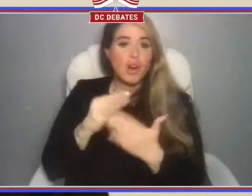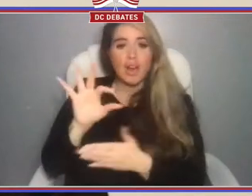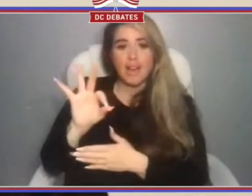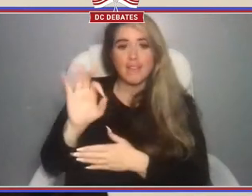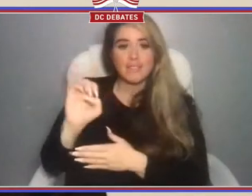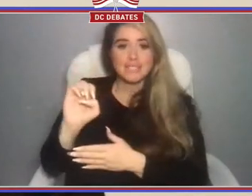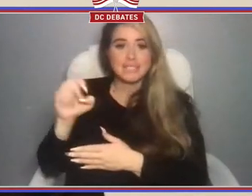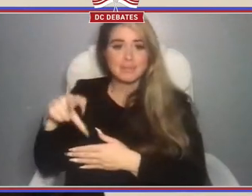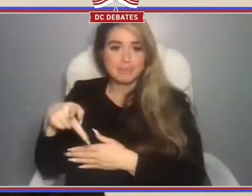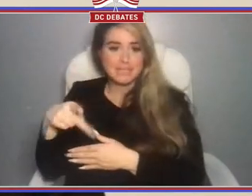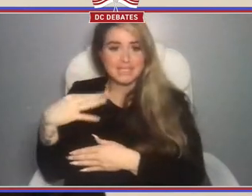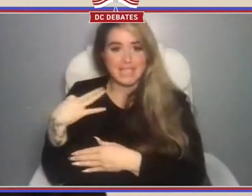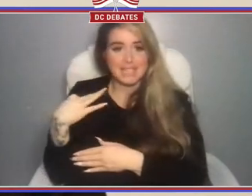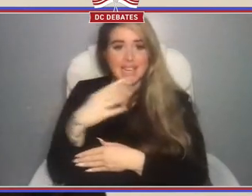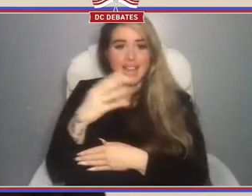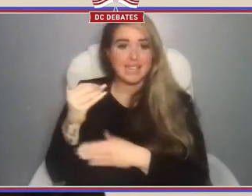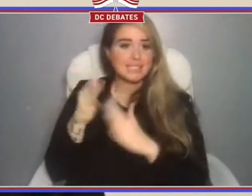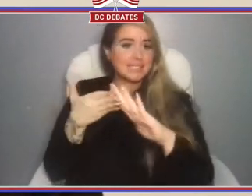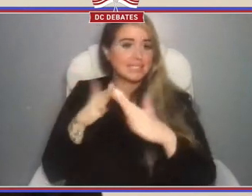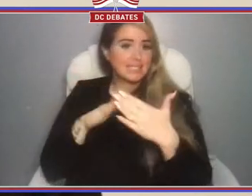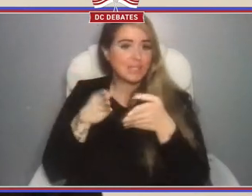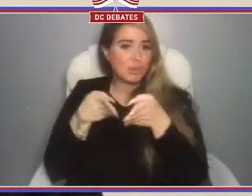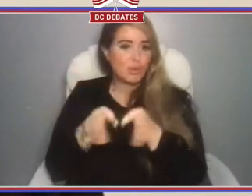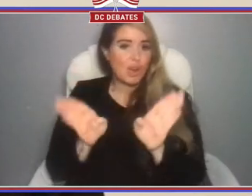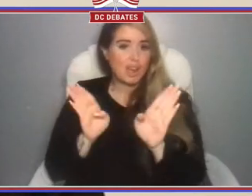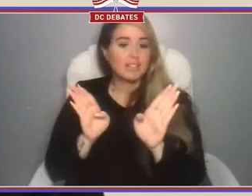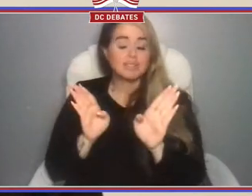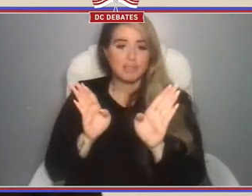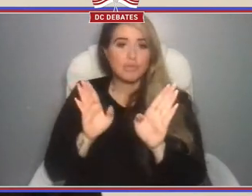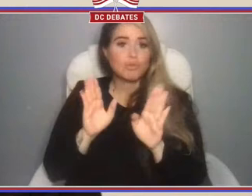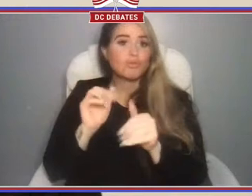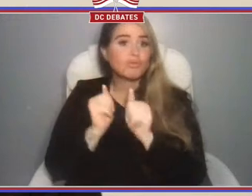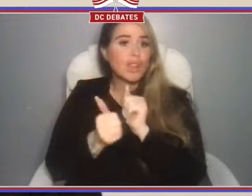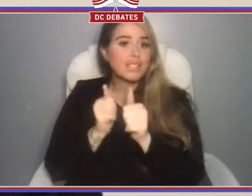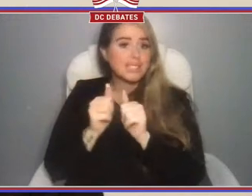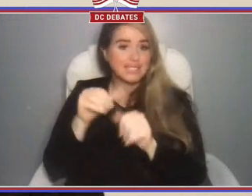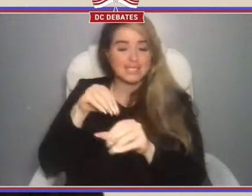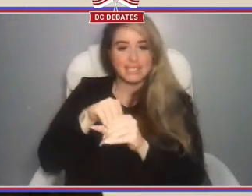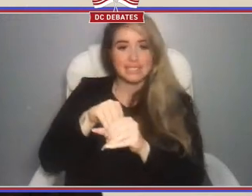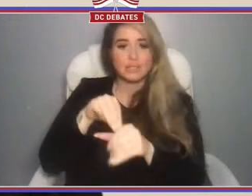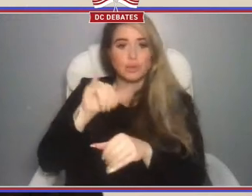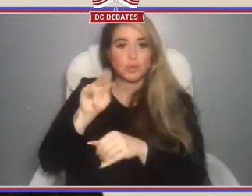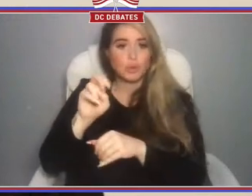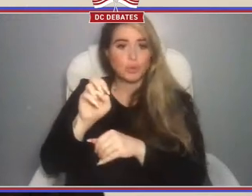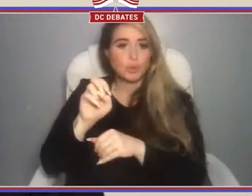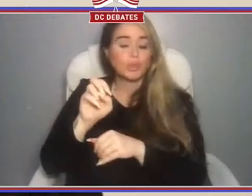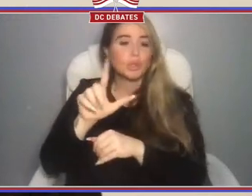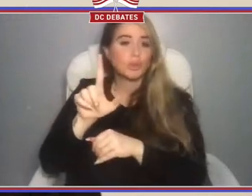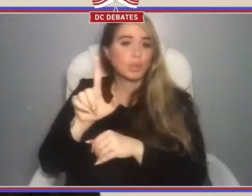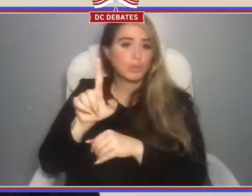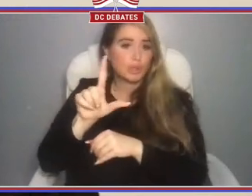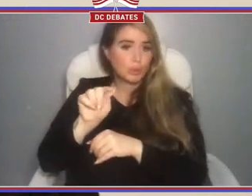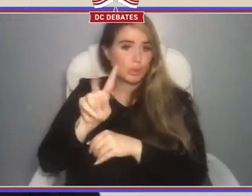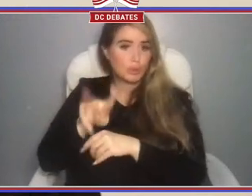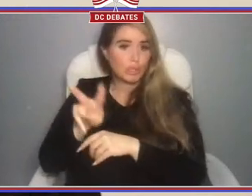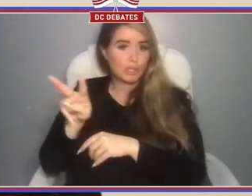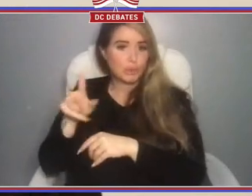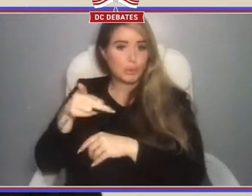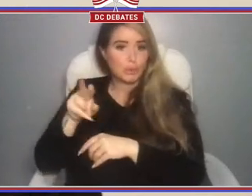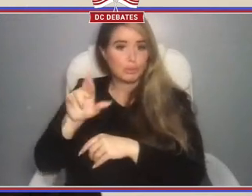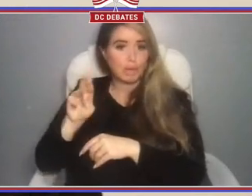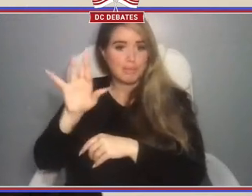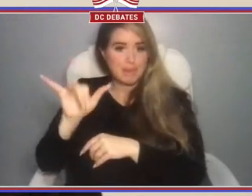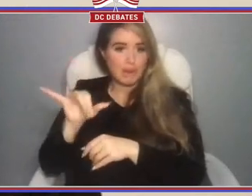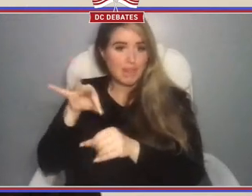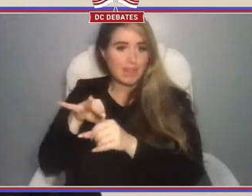in citywide contested races in the June 21st, 2022 primary election are required to